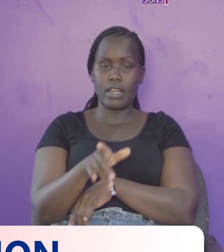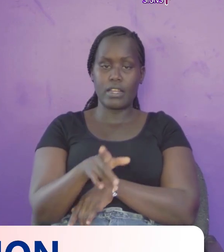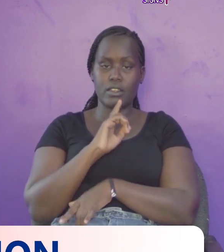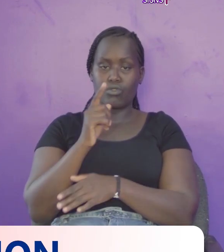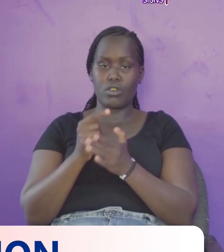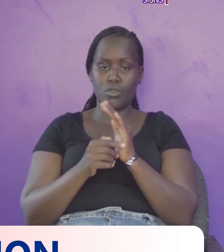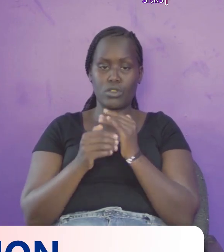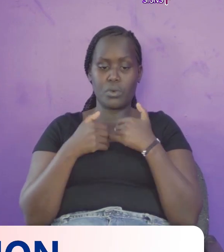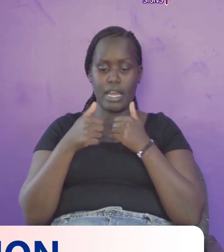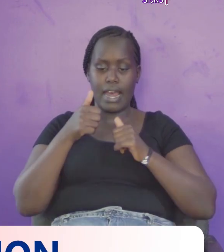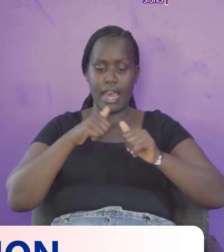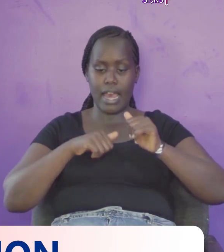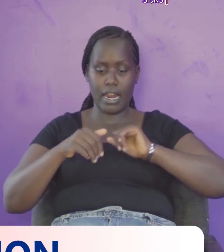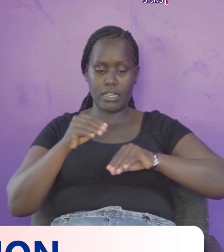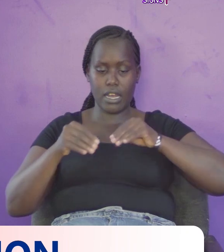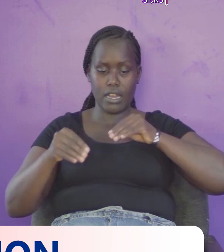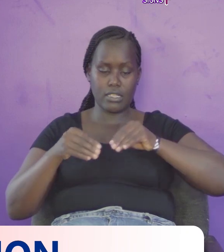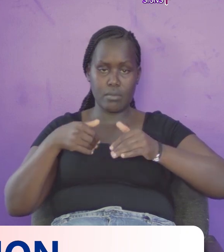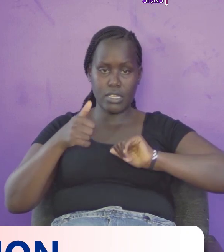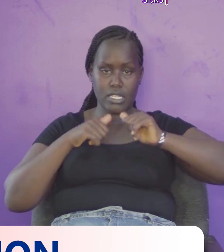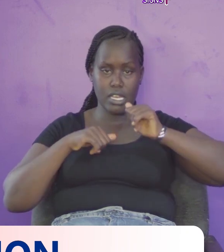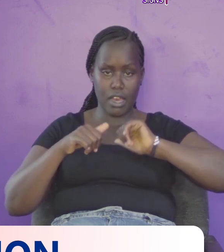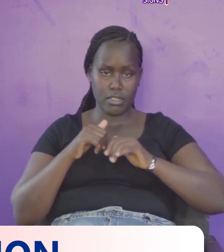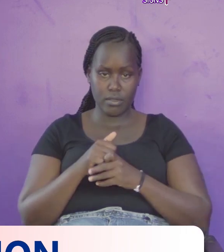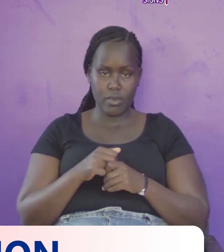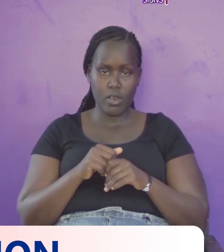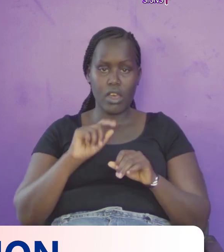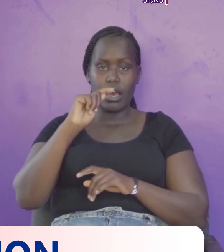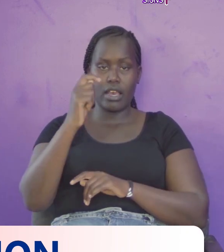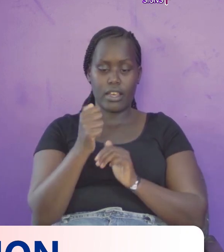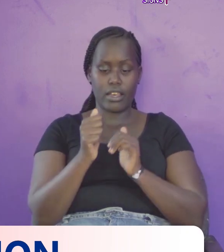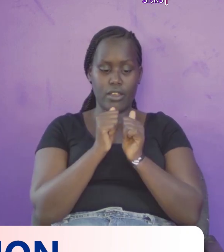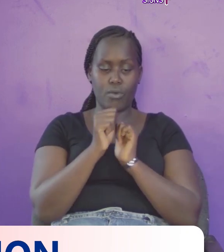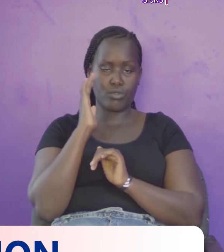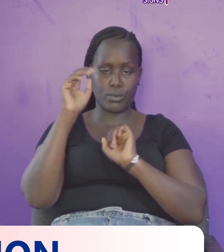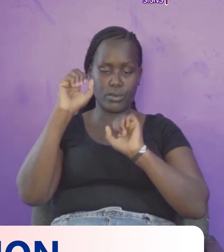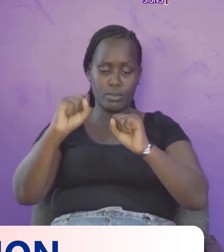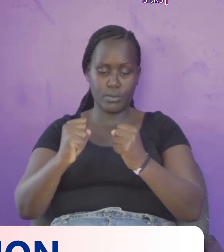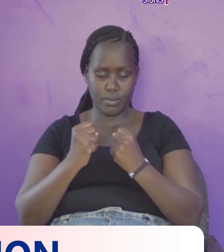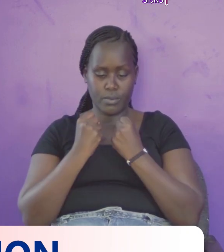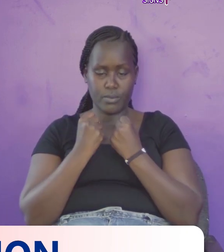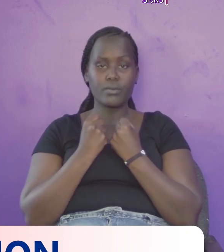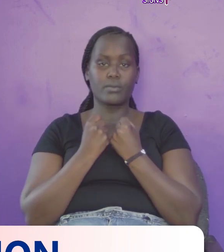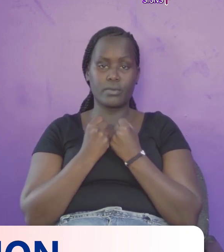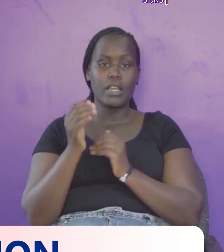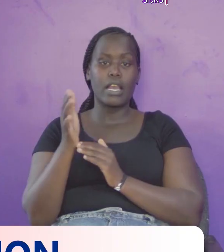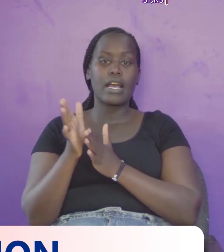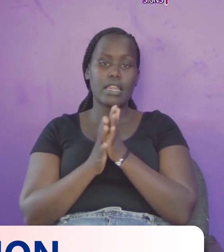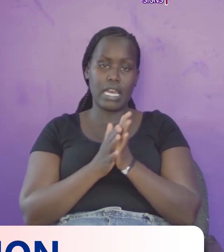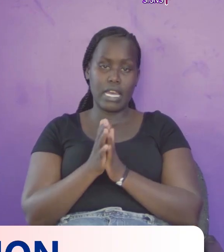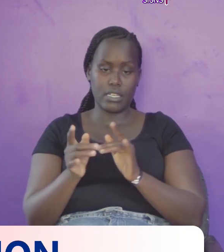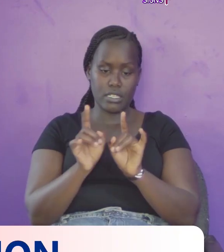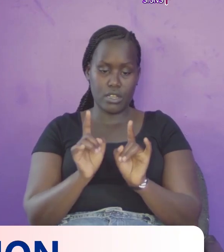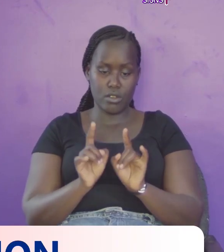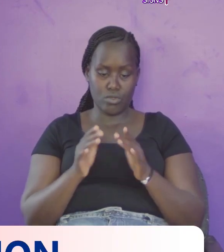there was an act, a disability act, yes, in Kenya that could safeguard the interest and the